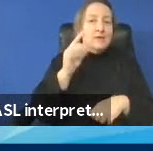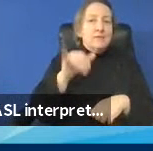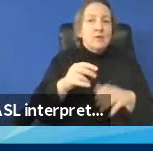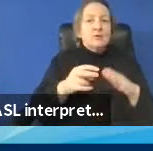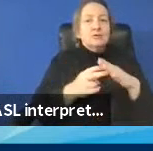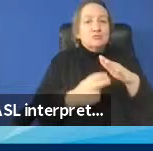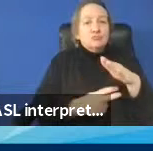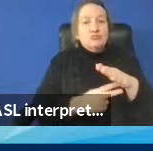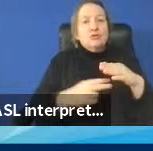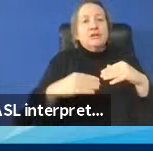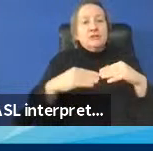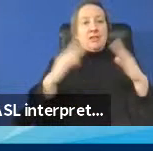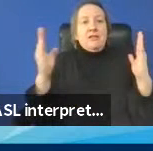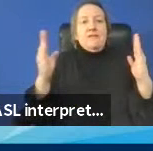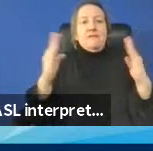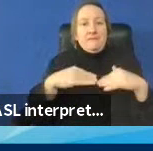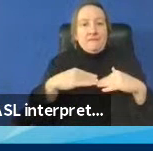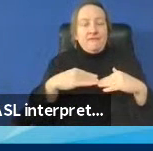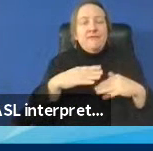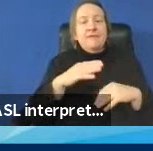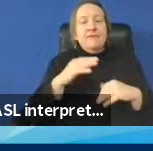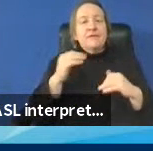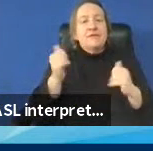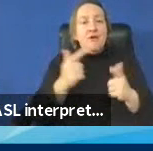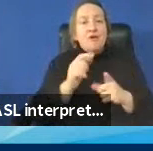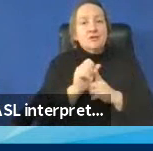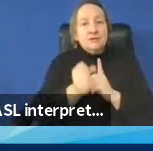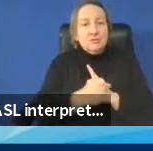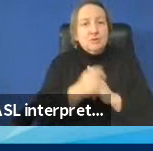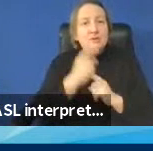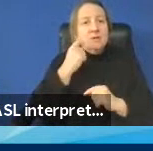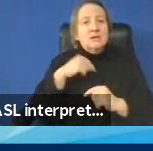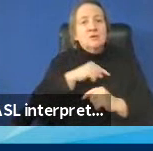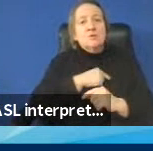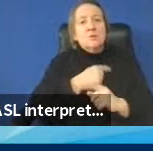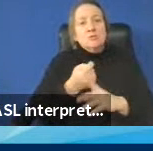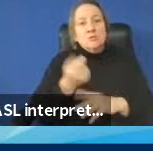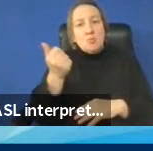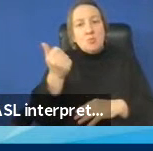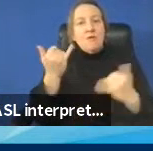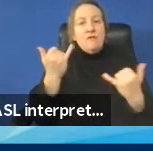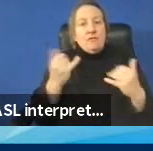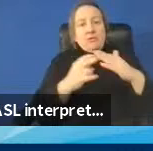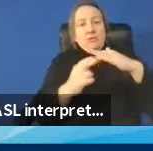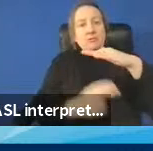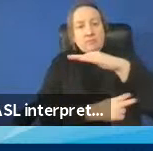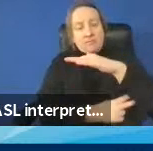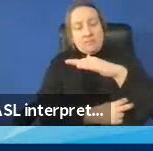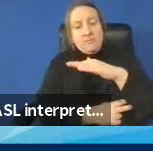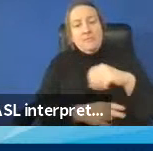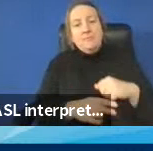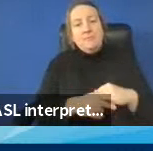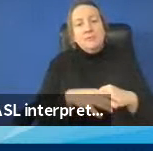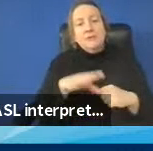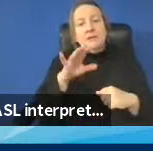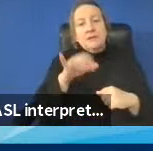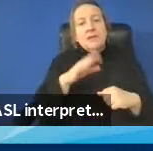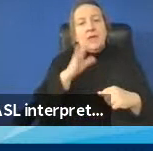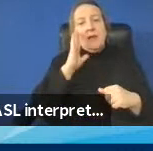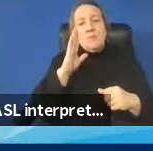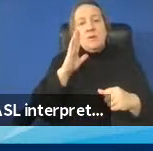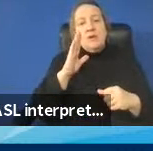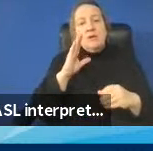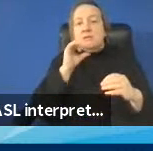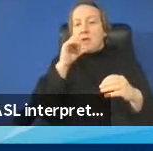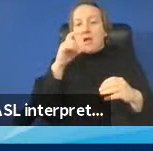bridge lifts. And in all cases, because we're removing the existing bridge, that takes away the lift